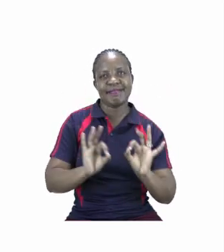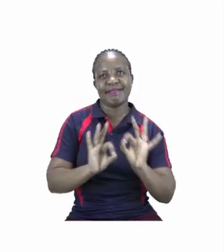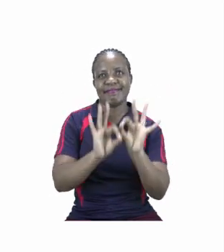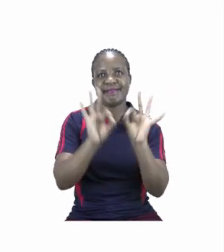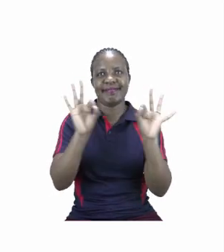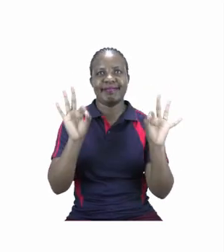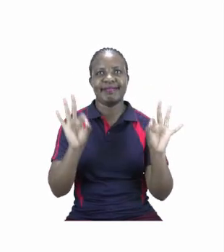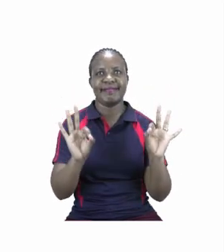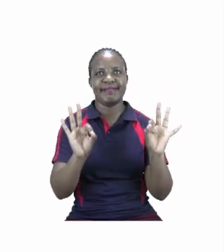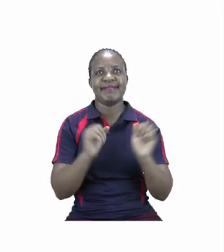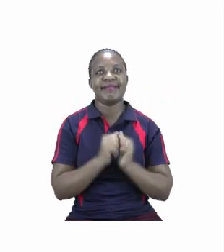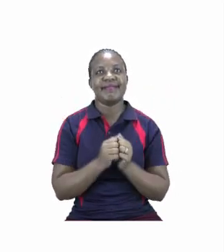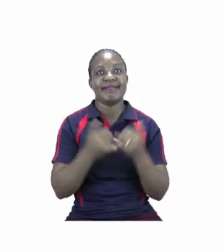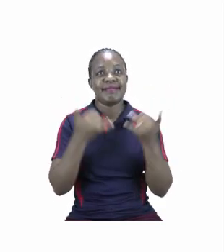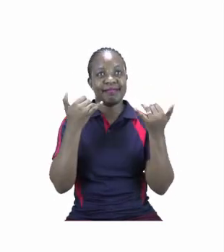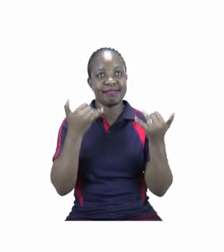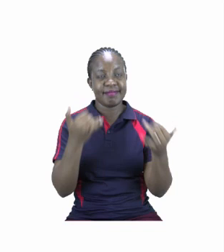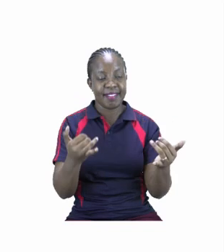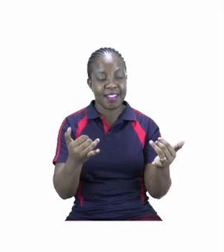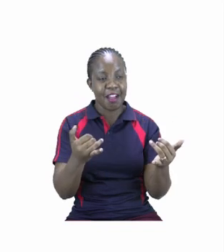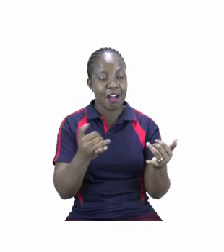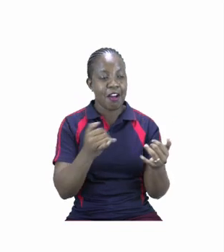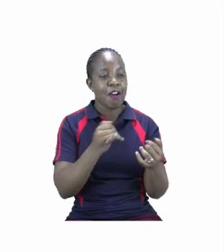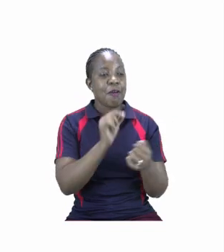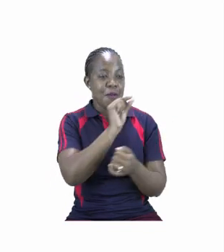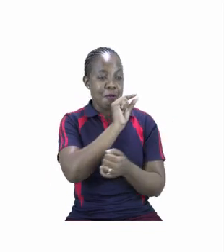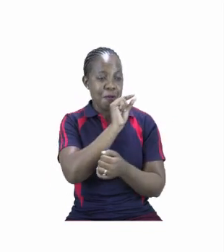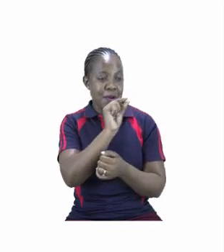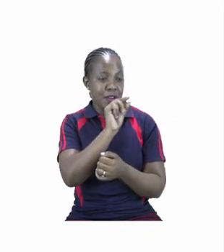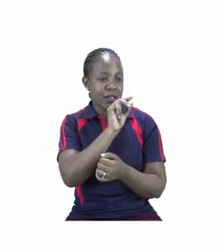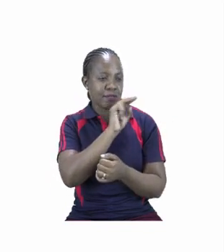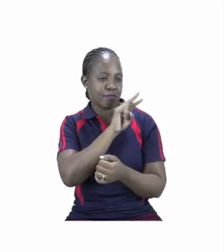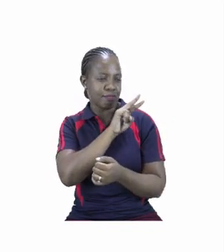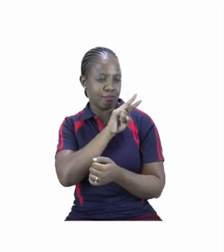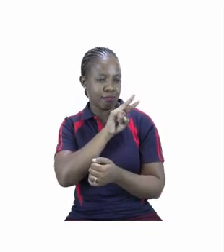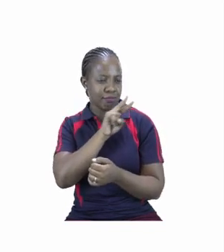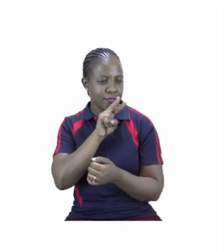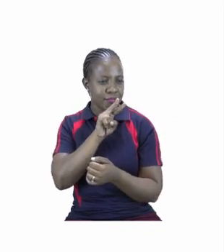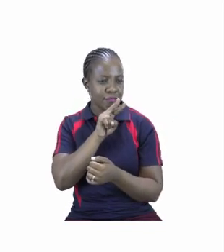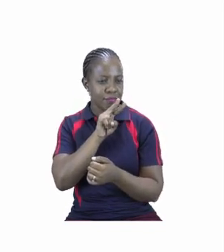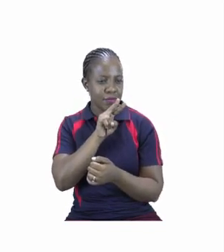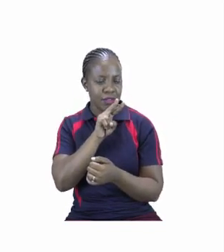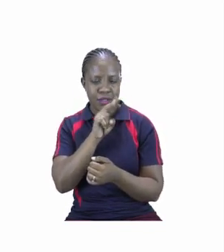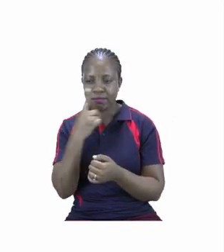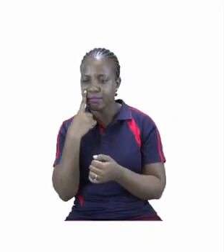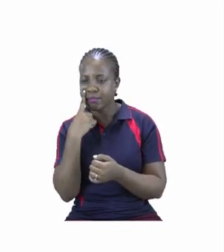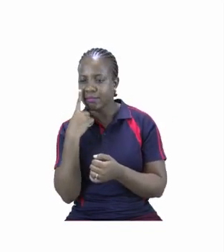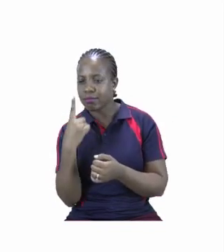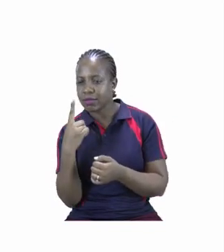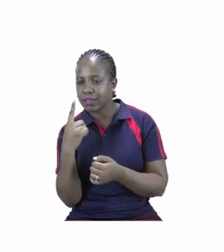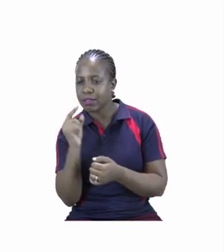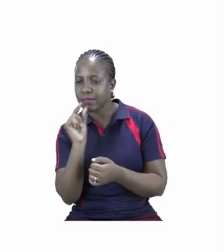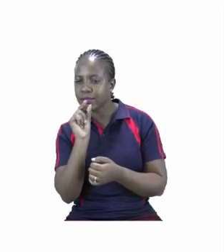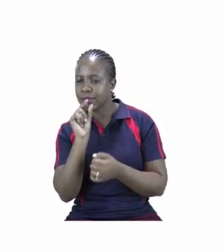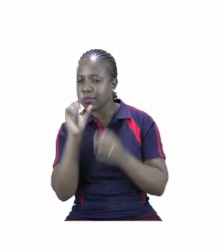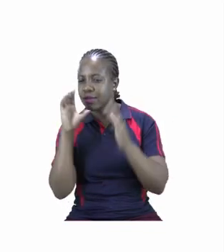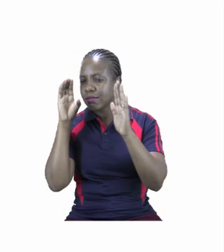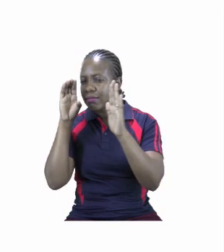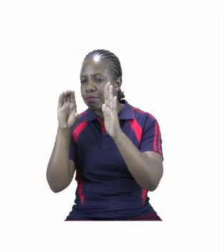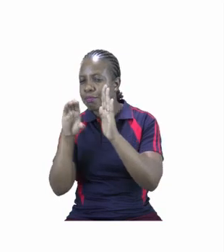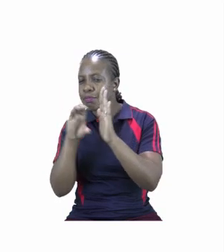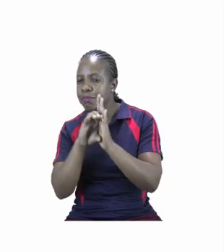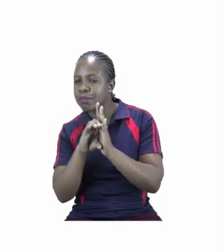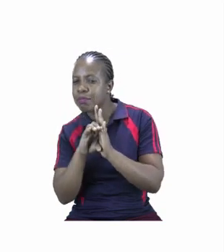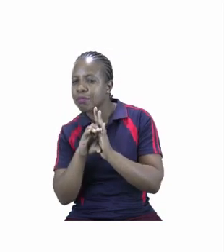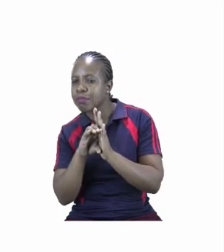to be your job to read the word and find the picture that matches the word. And then when you are done,